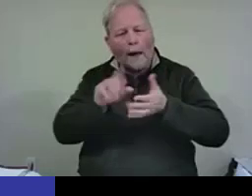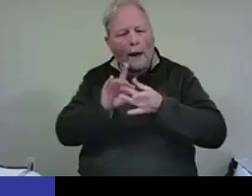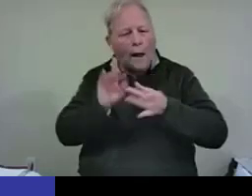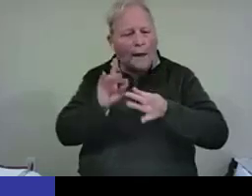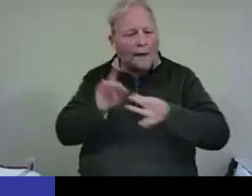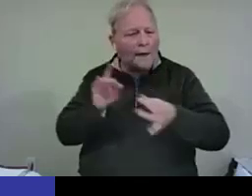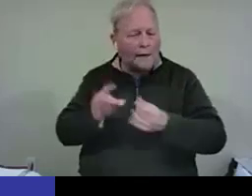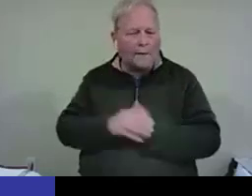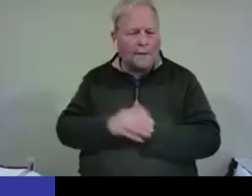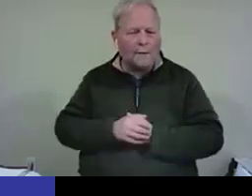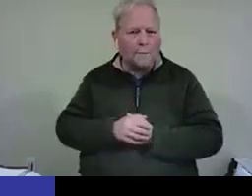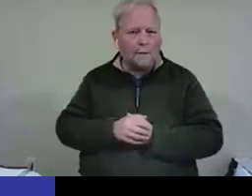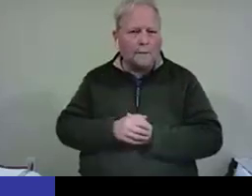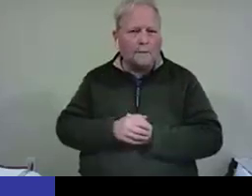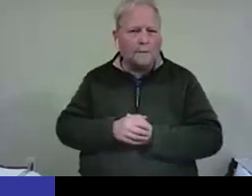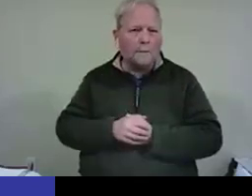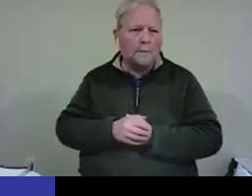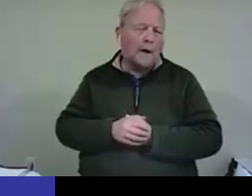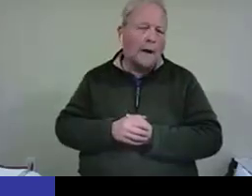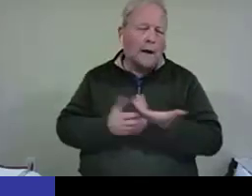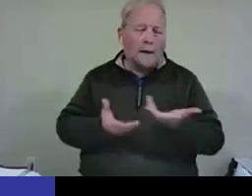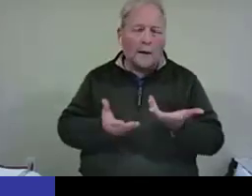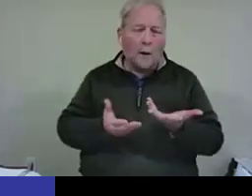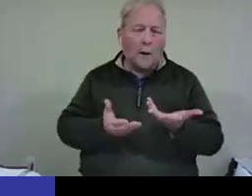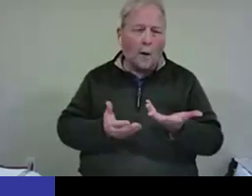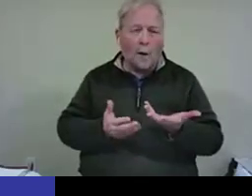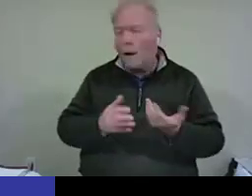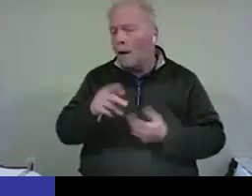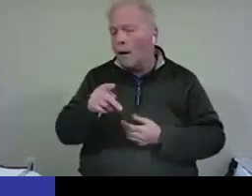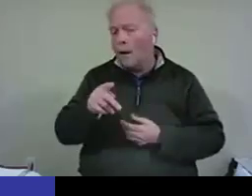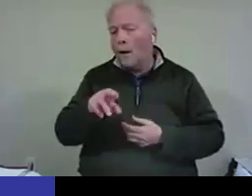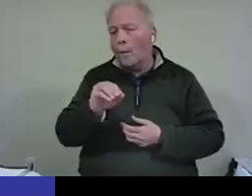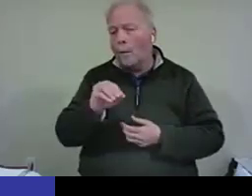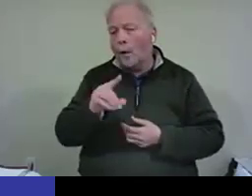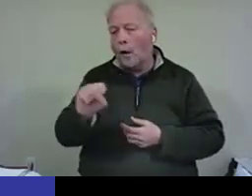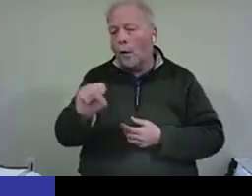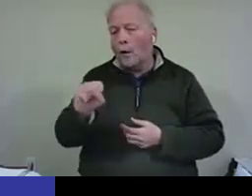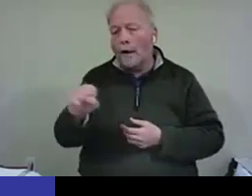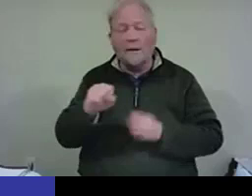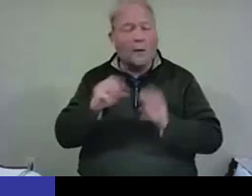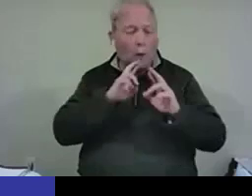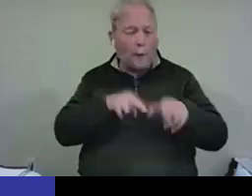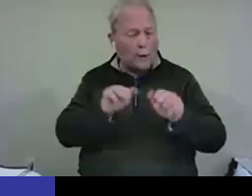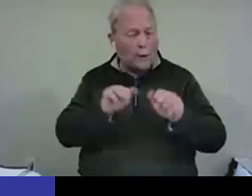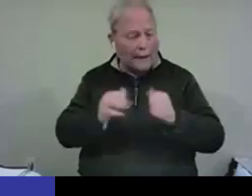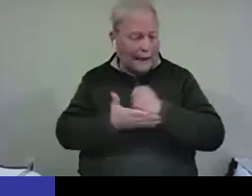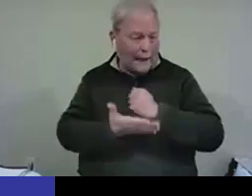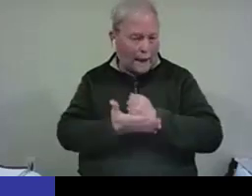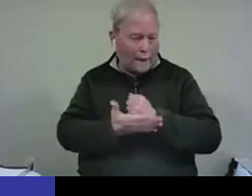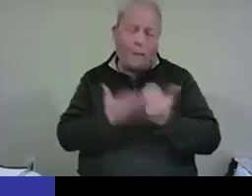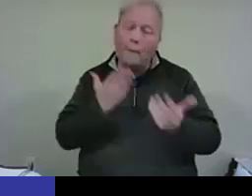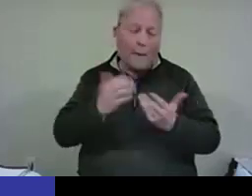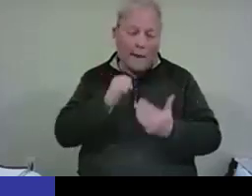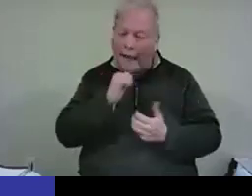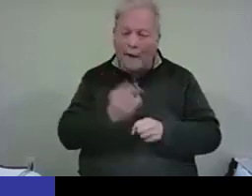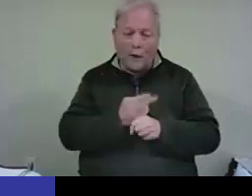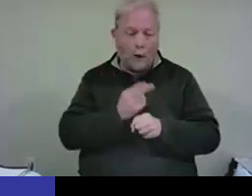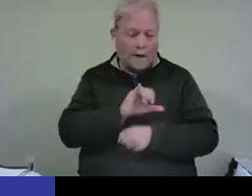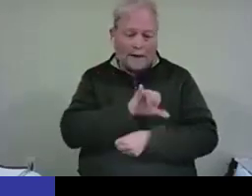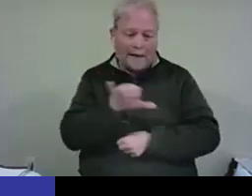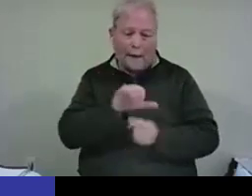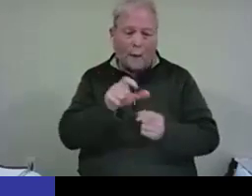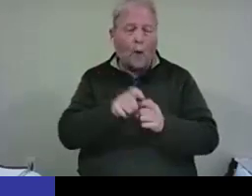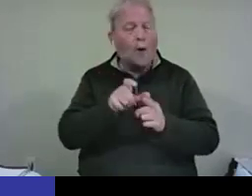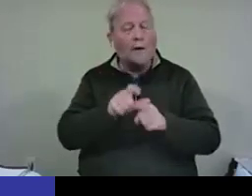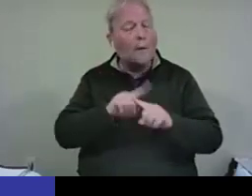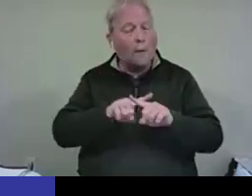on progress reports can also be helpful. For instance, they might not use the same words, but you can identify things that might be those more durable